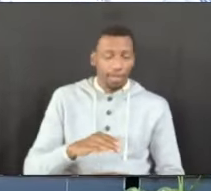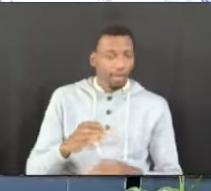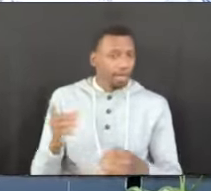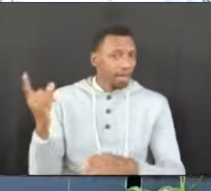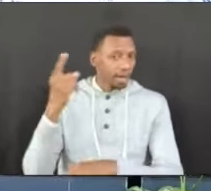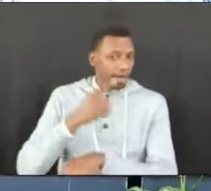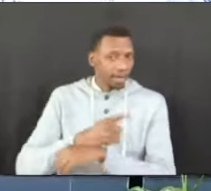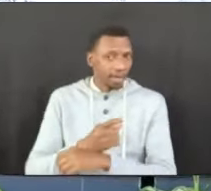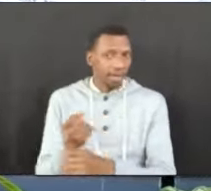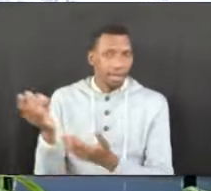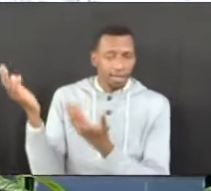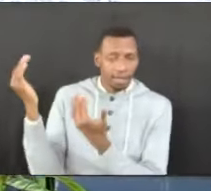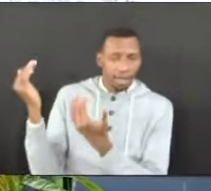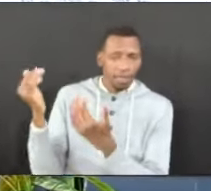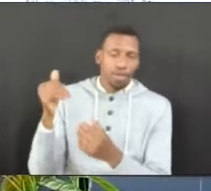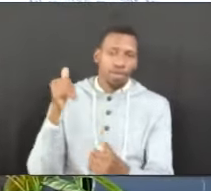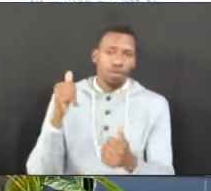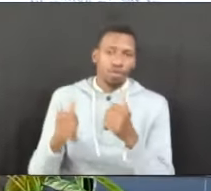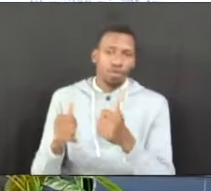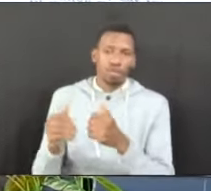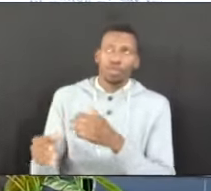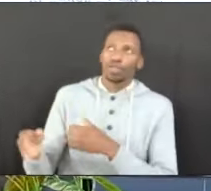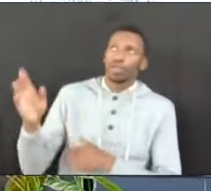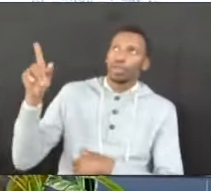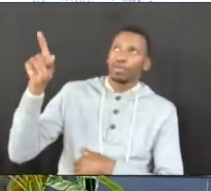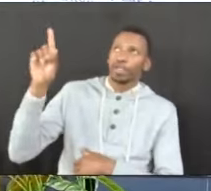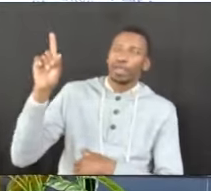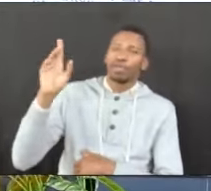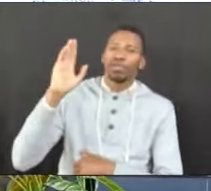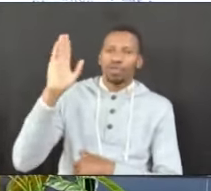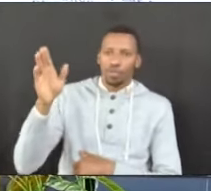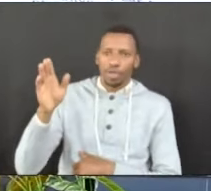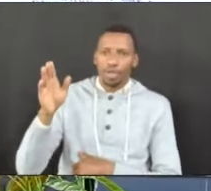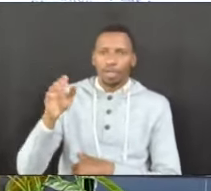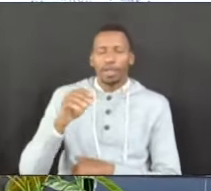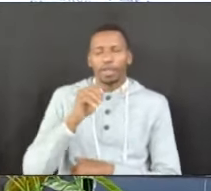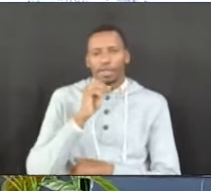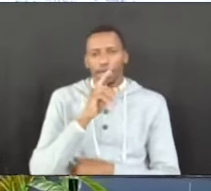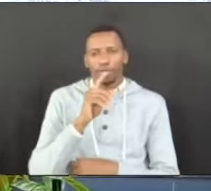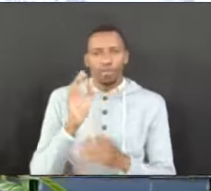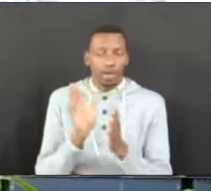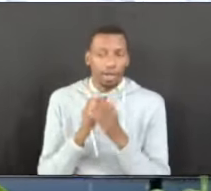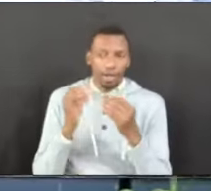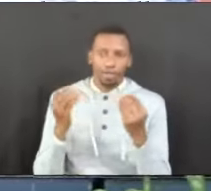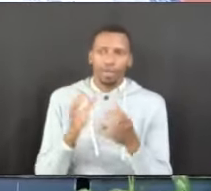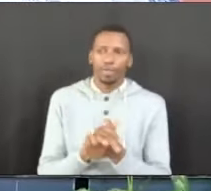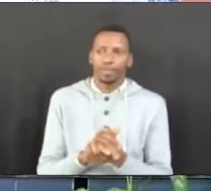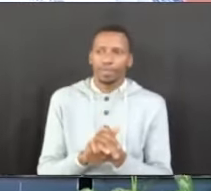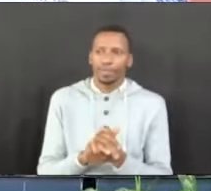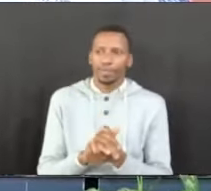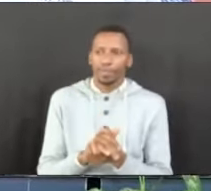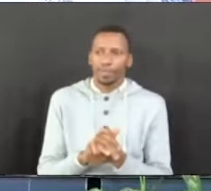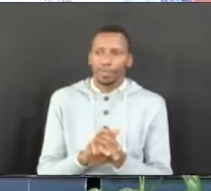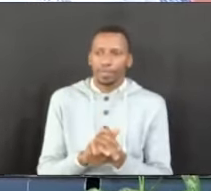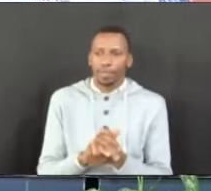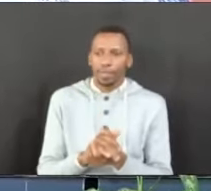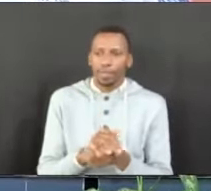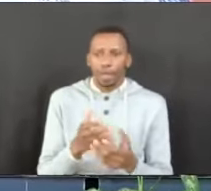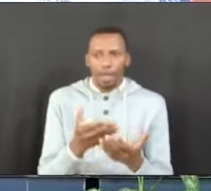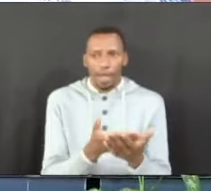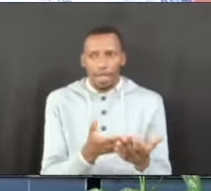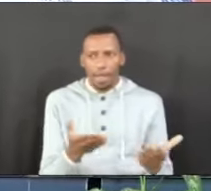when God himself will shelter you in his presence. Verse 16 says, they will